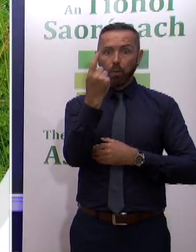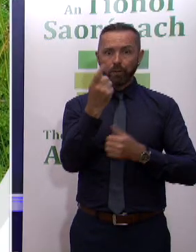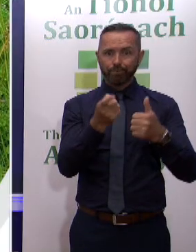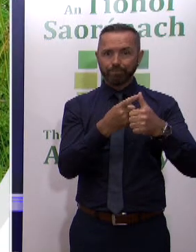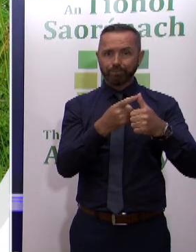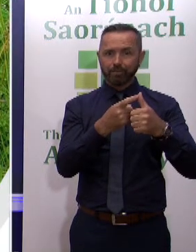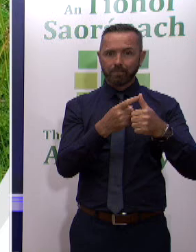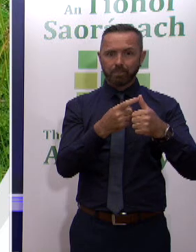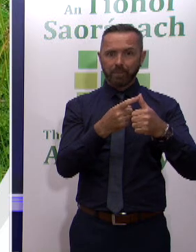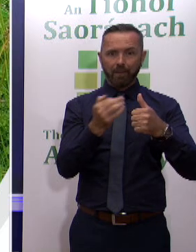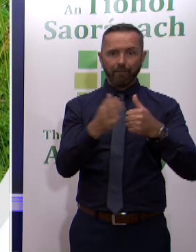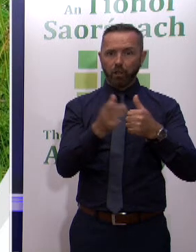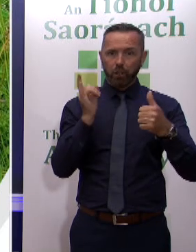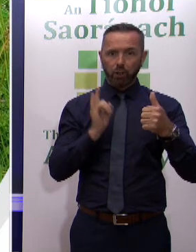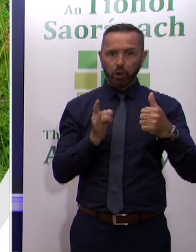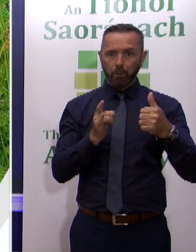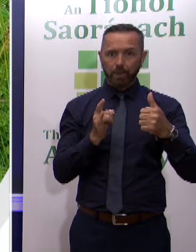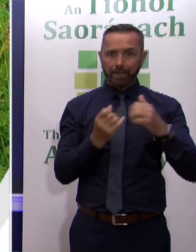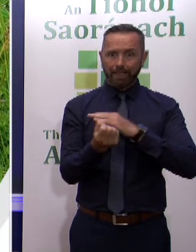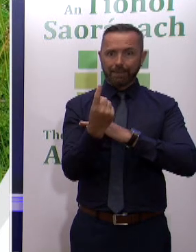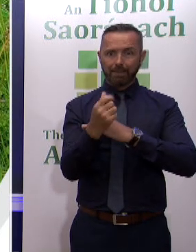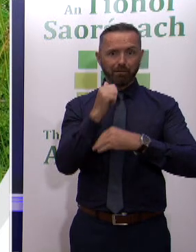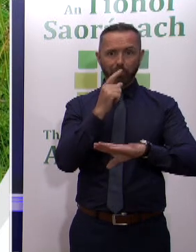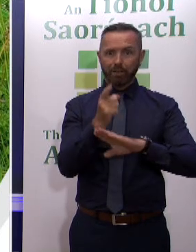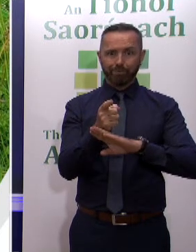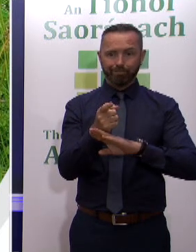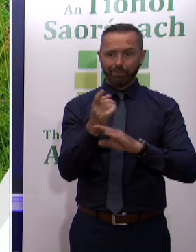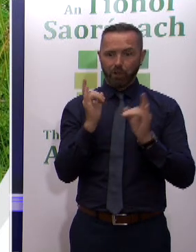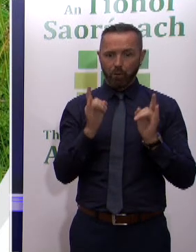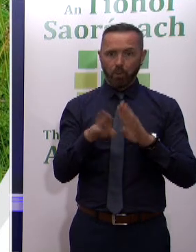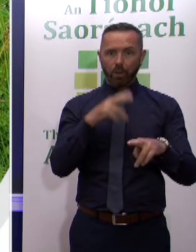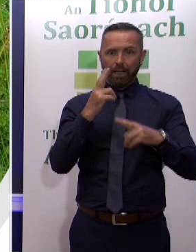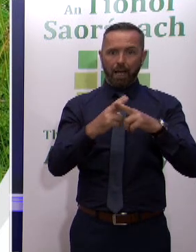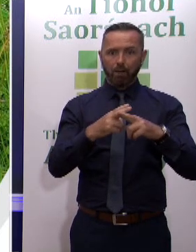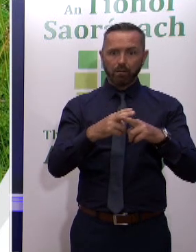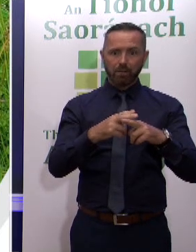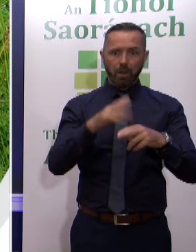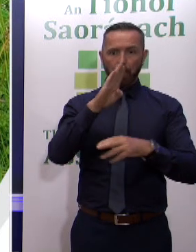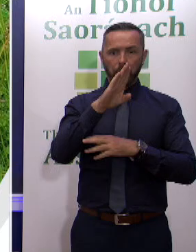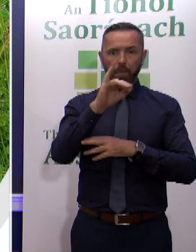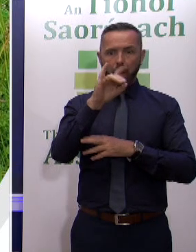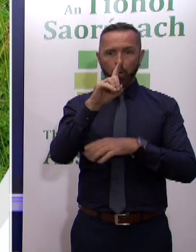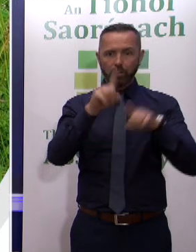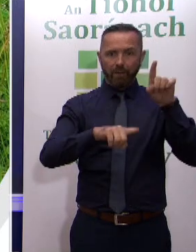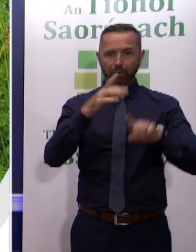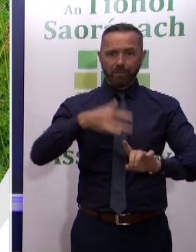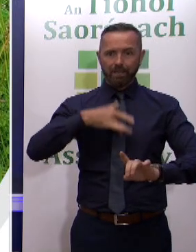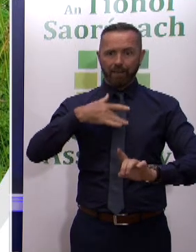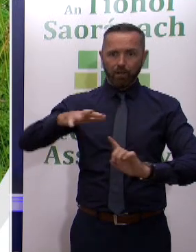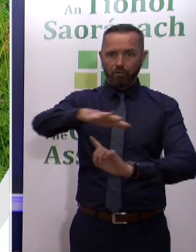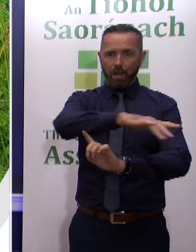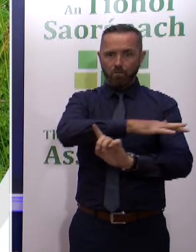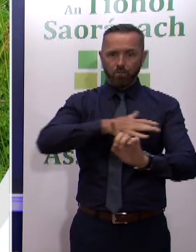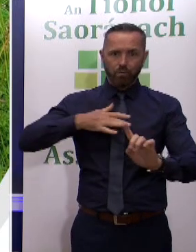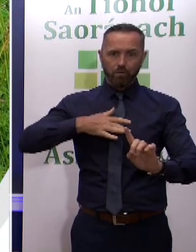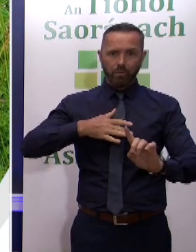it's fundamental for human existence. We wouldn't be here if there wasn't a diverse variety of life around us.